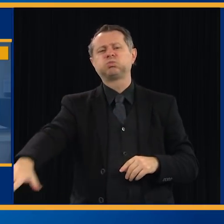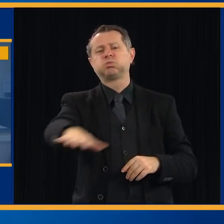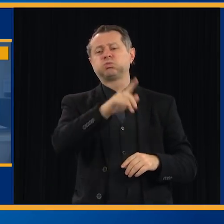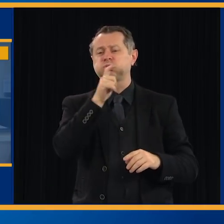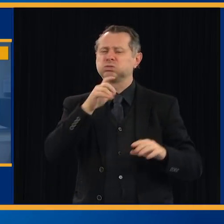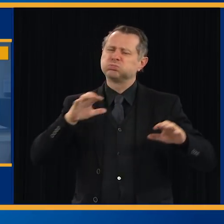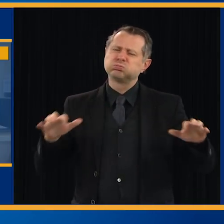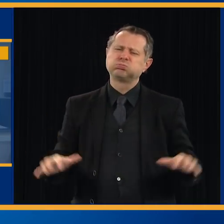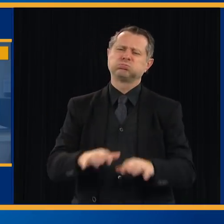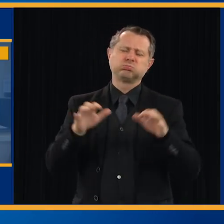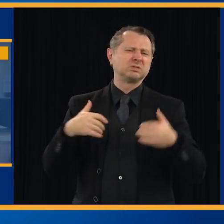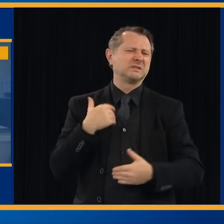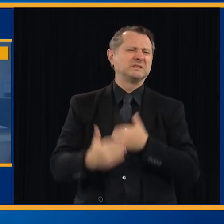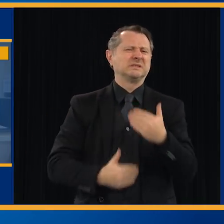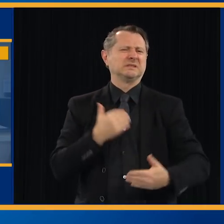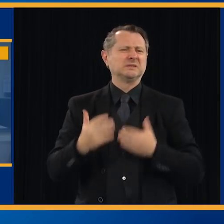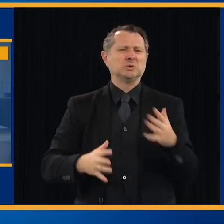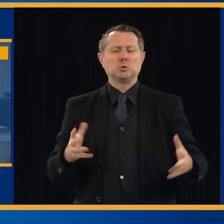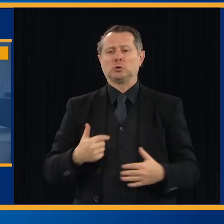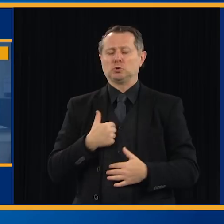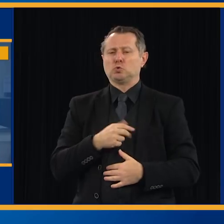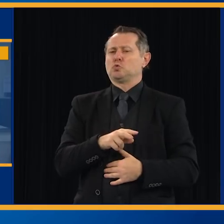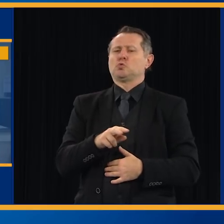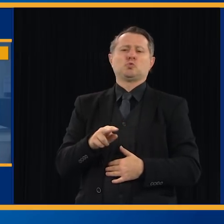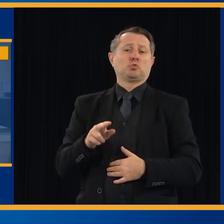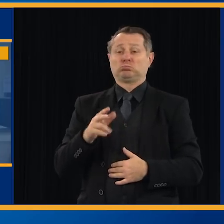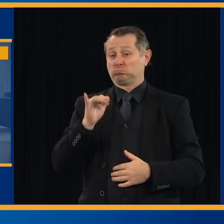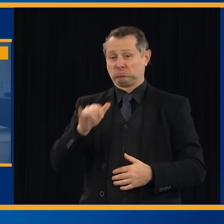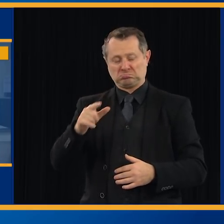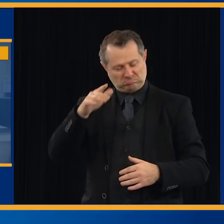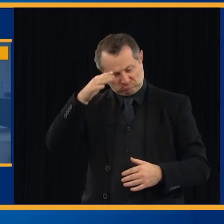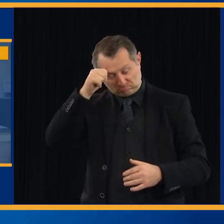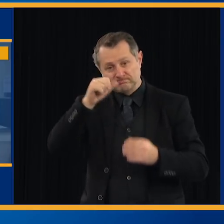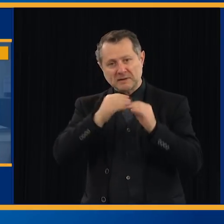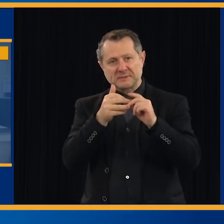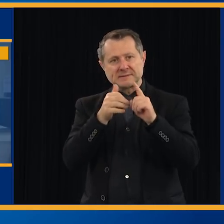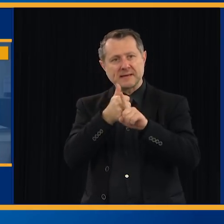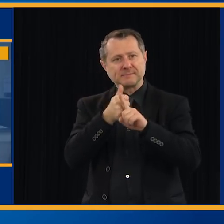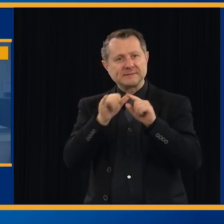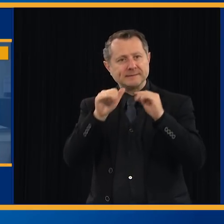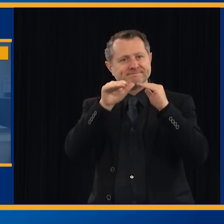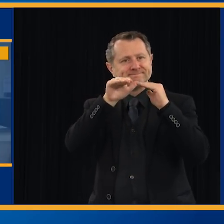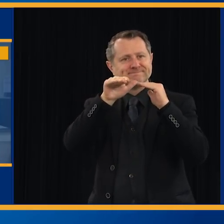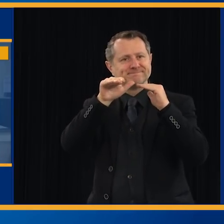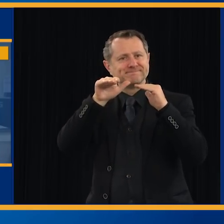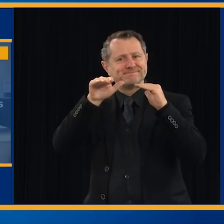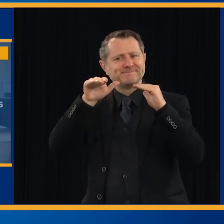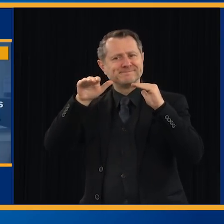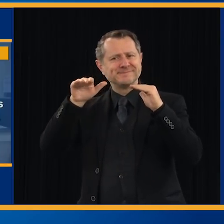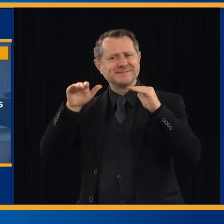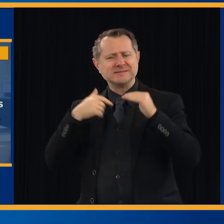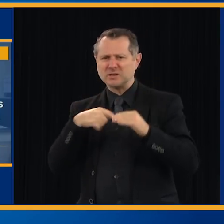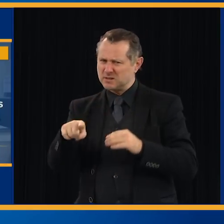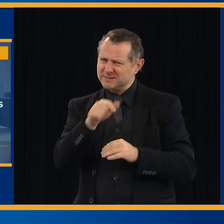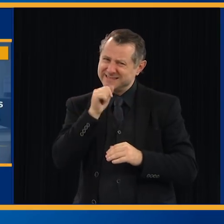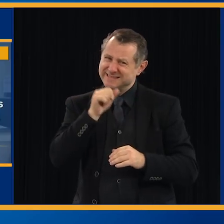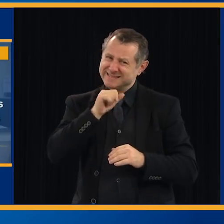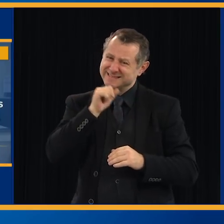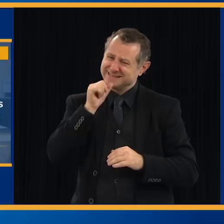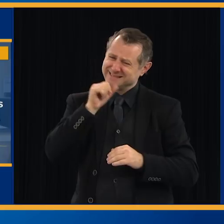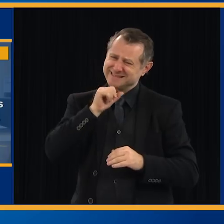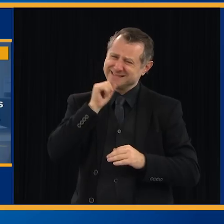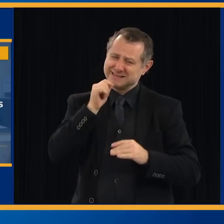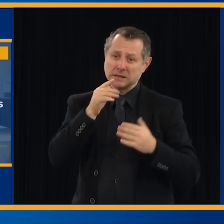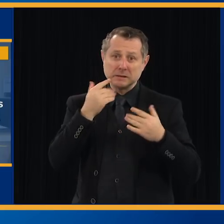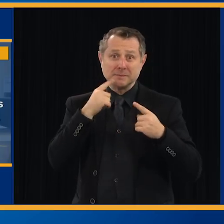all. And then the next day, it's the same thing all over again. But they did it. They got us through the plateau, and